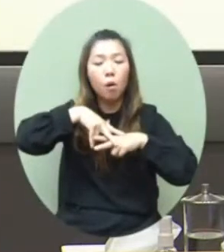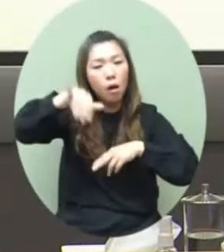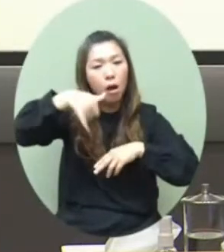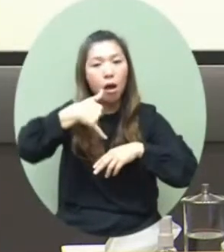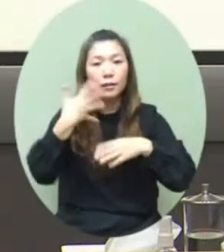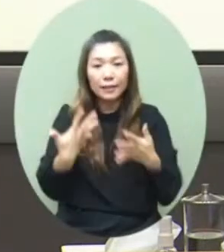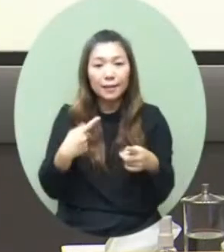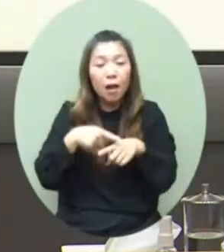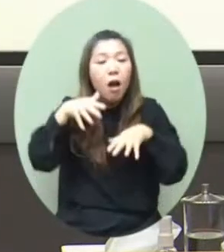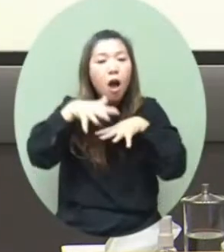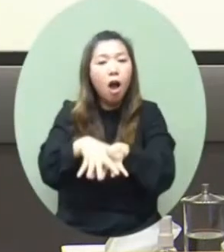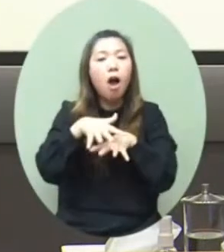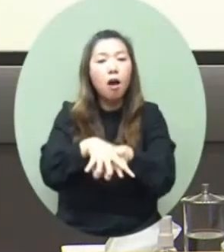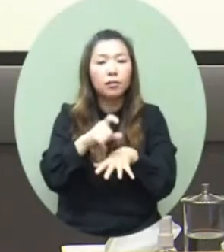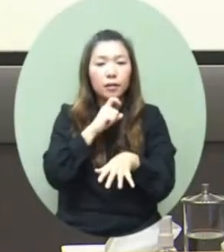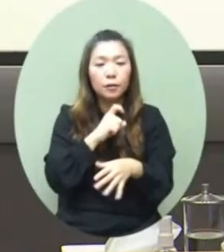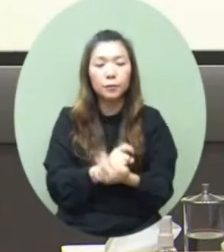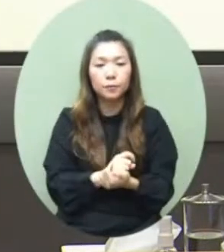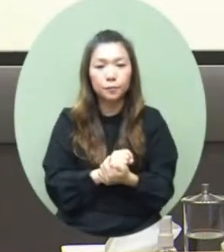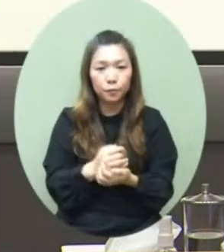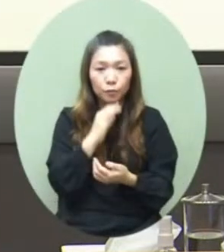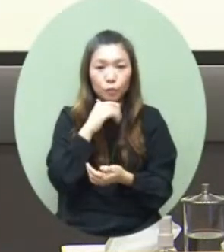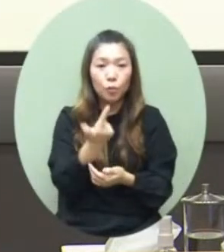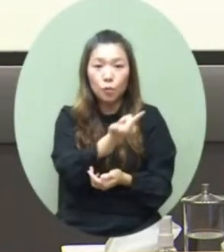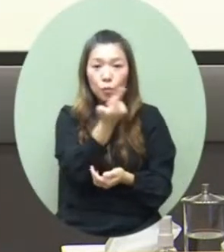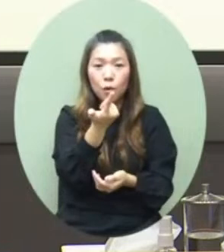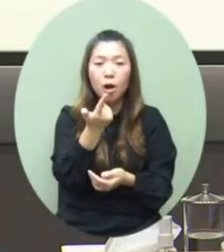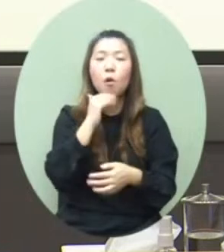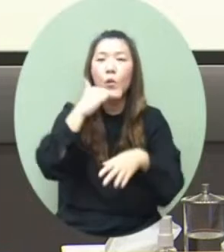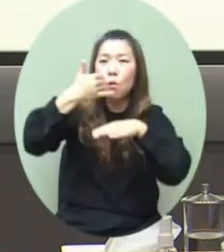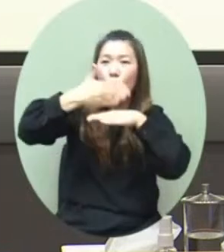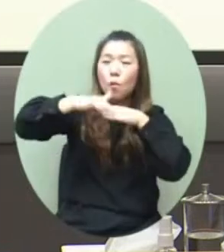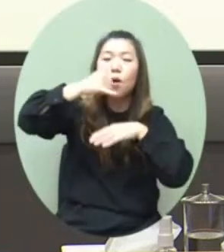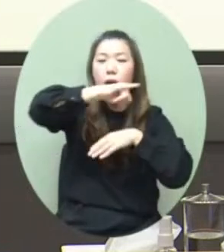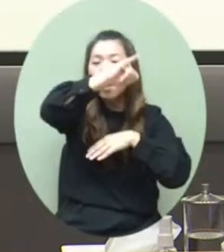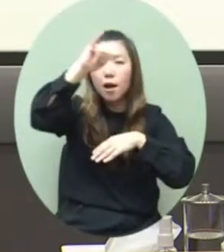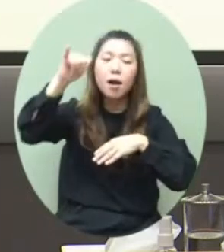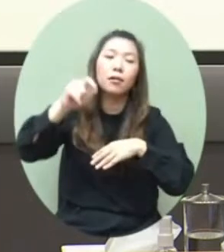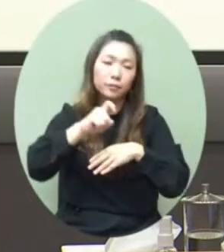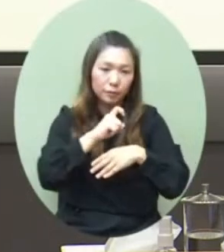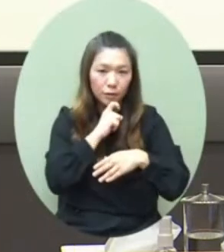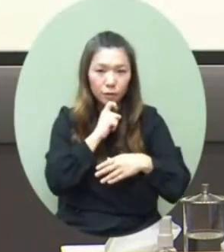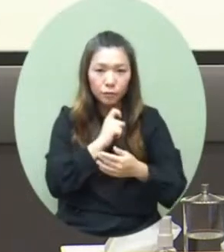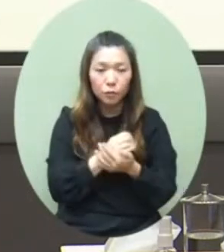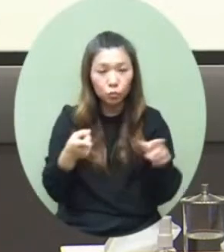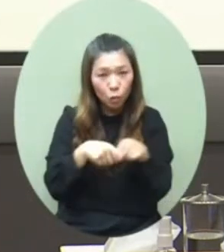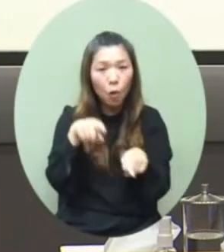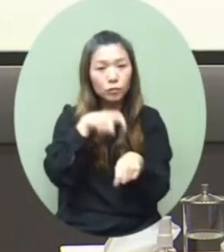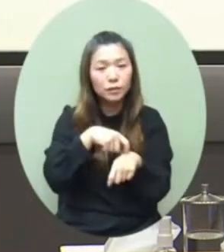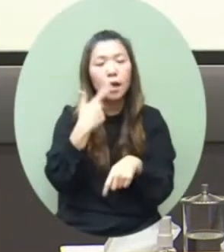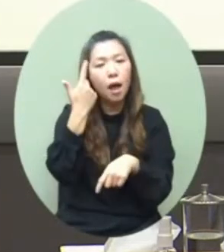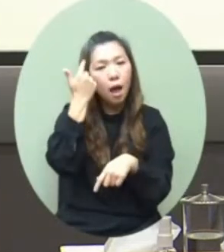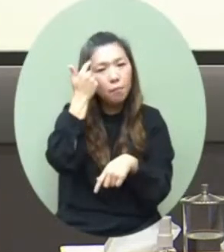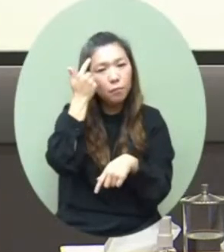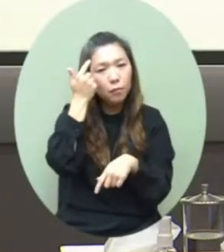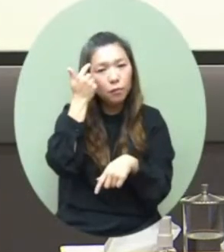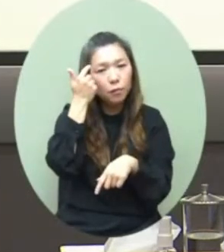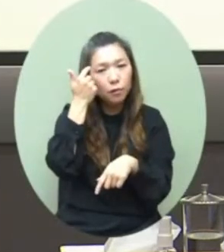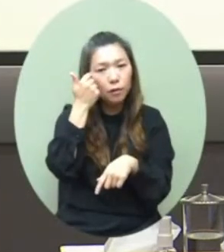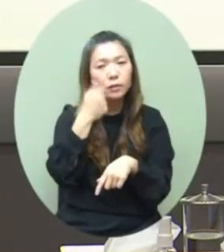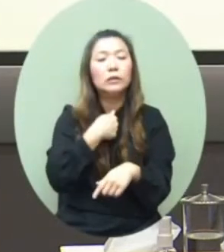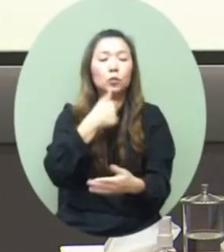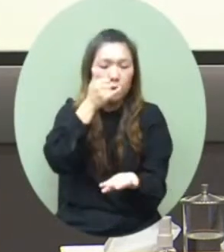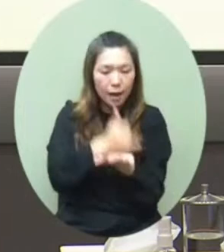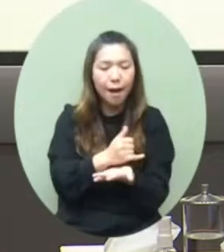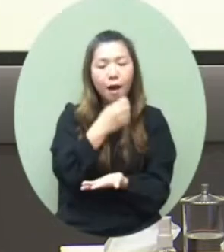3 years. Now, with resumption of normal travel arrangements with the mainland, we have built